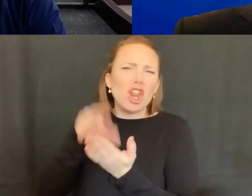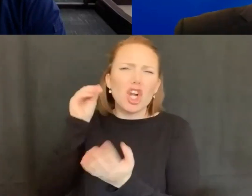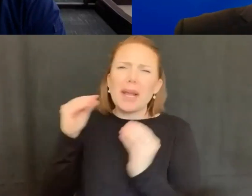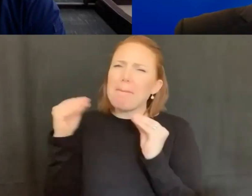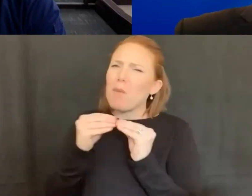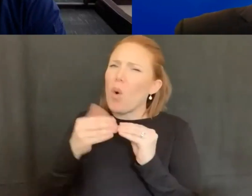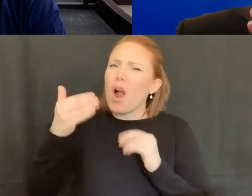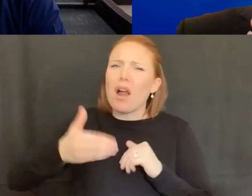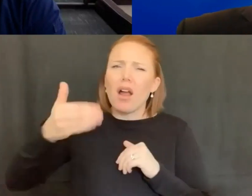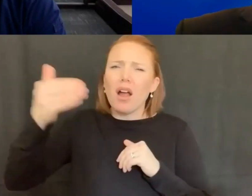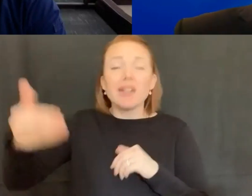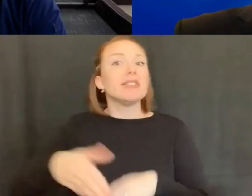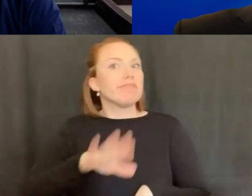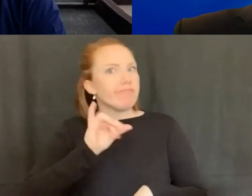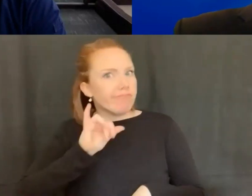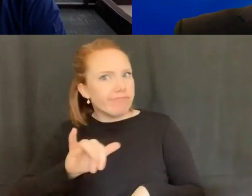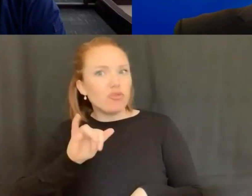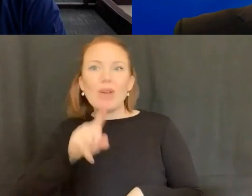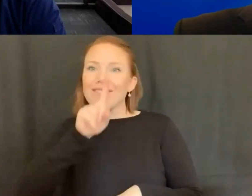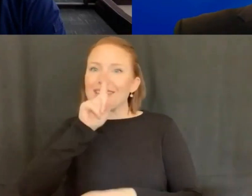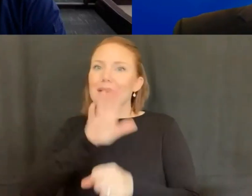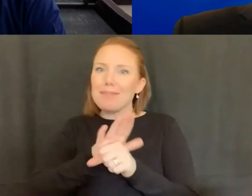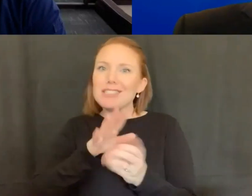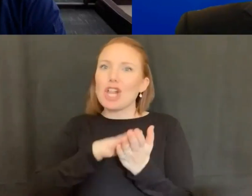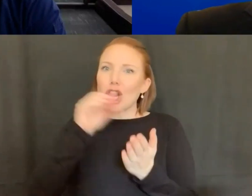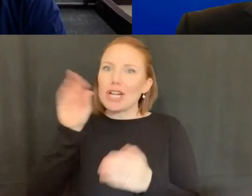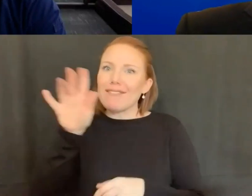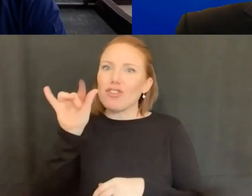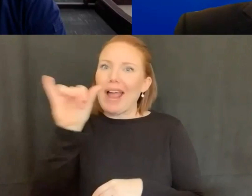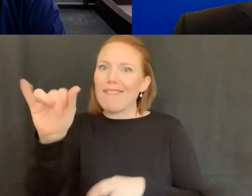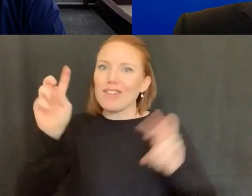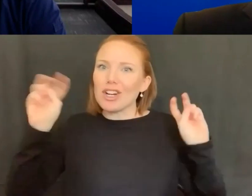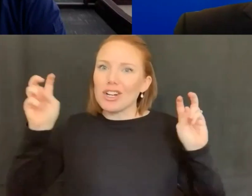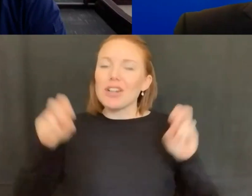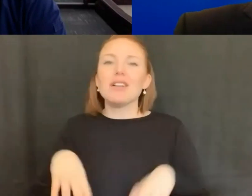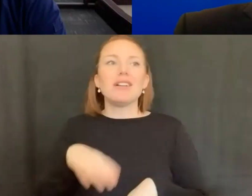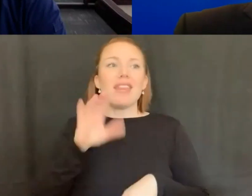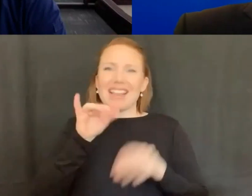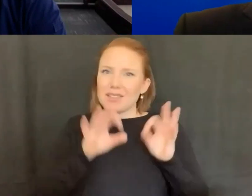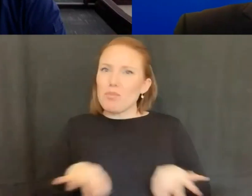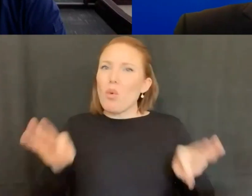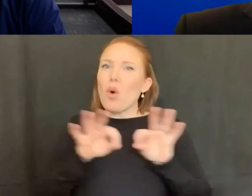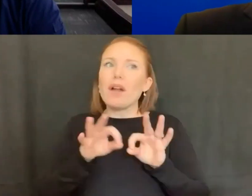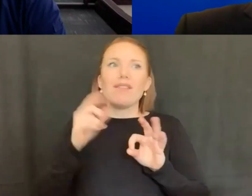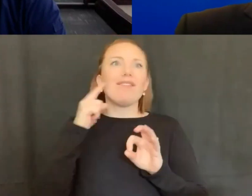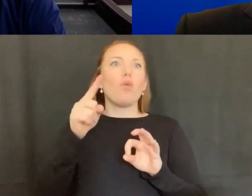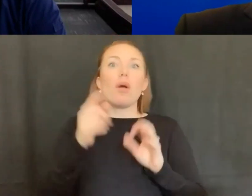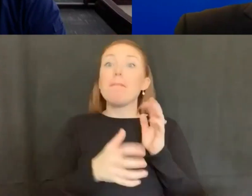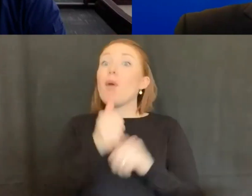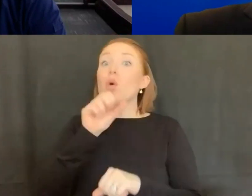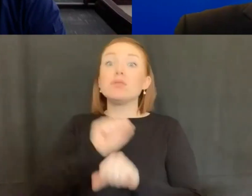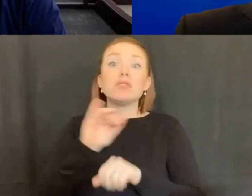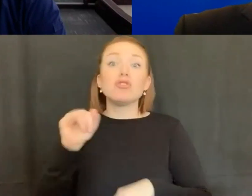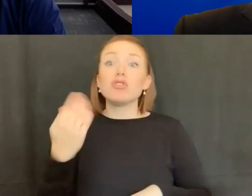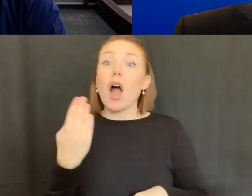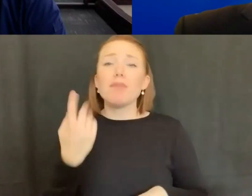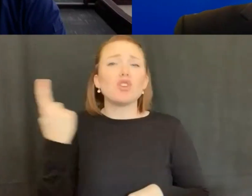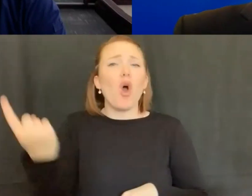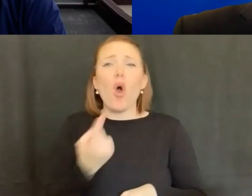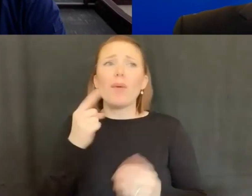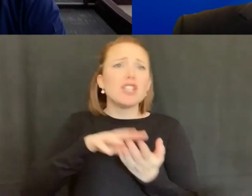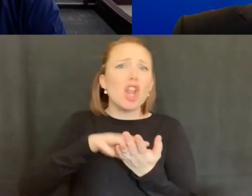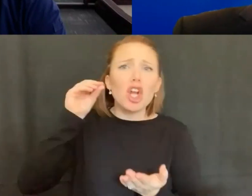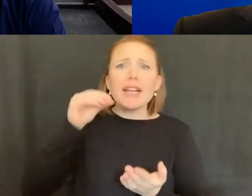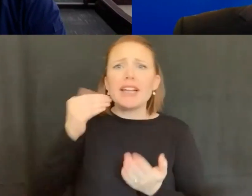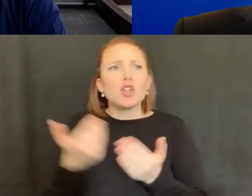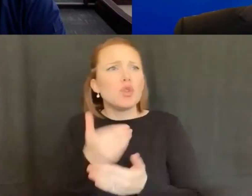to be committed to learning forever, and that probably goes for most jobs. There's always something more to learn, or to, a new tool, a new